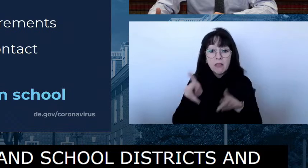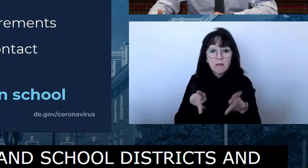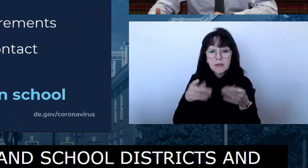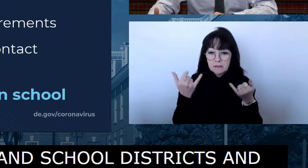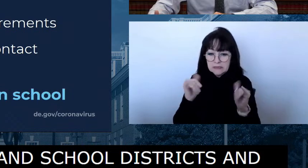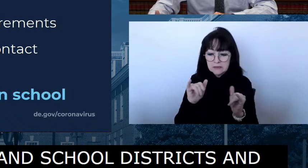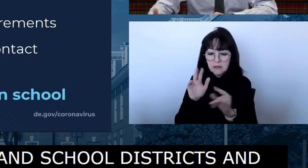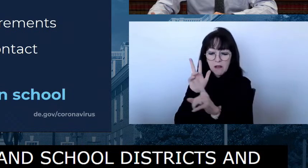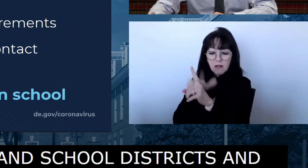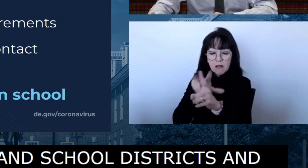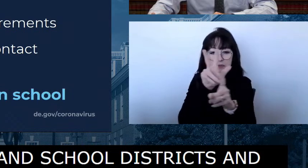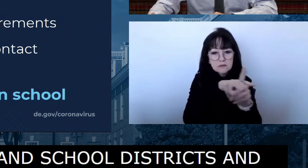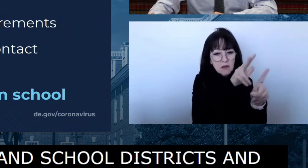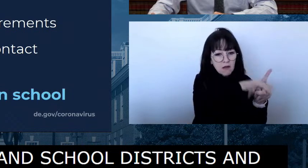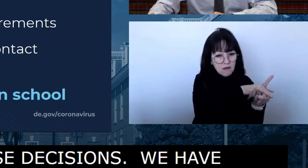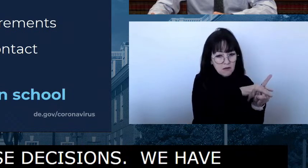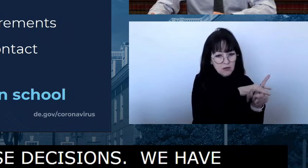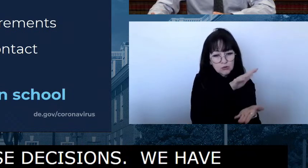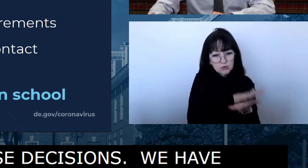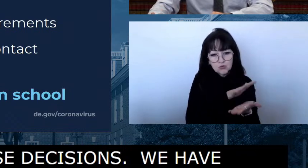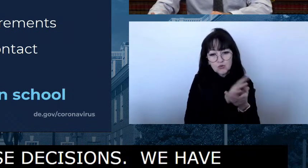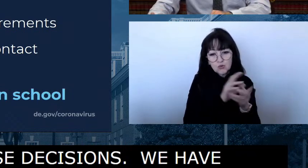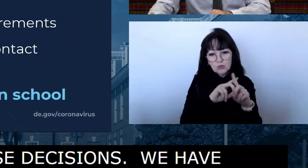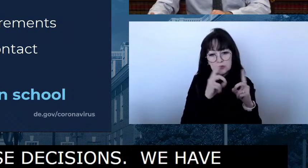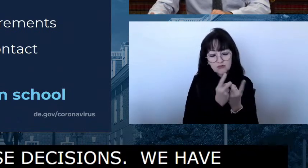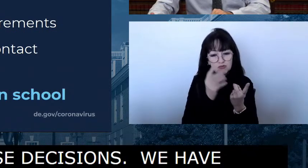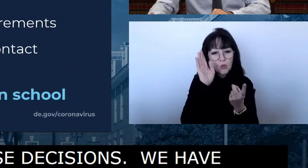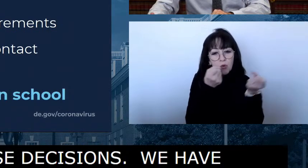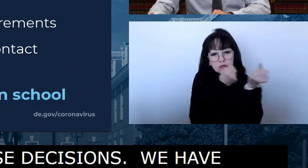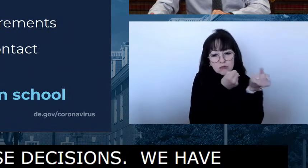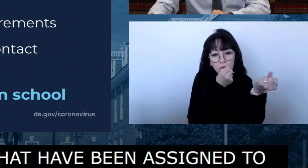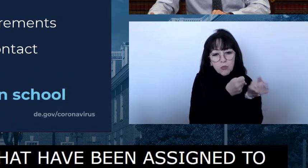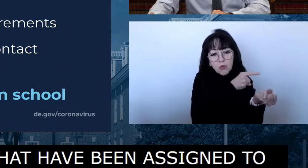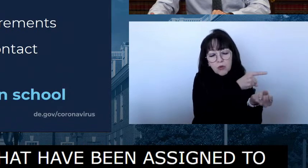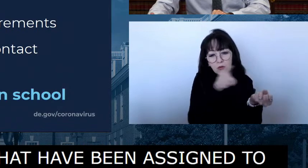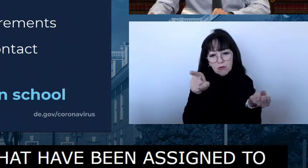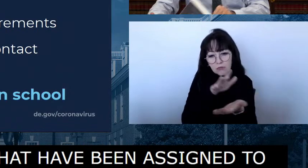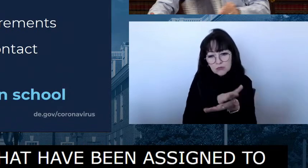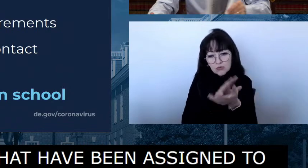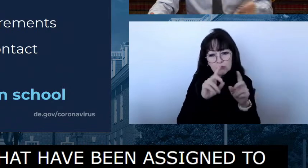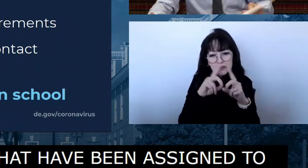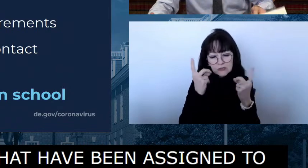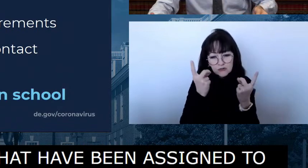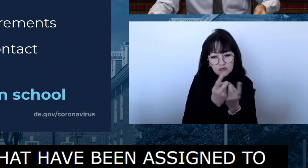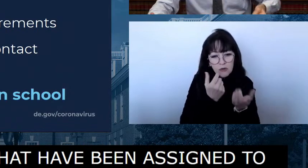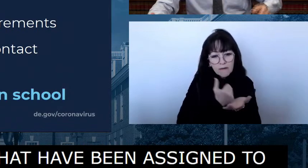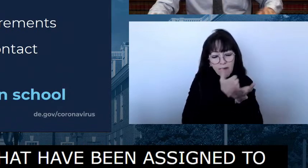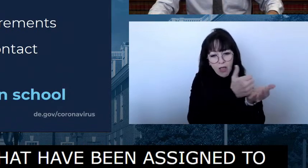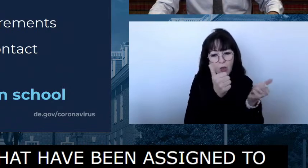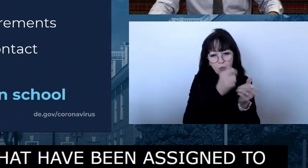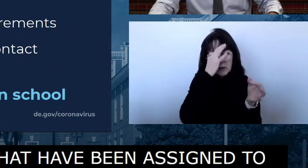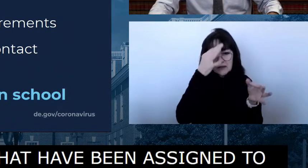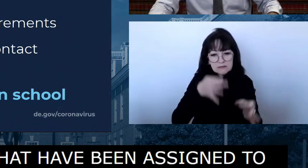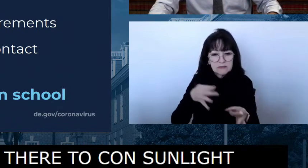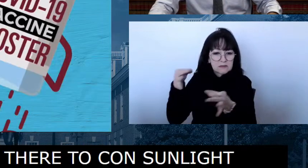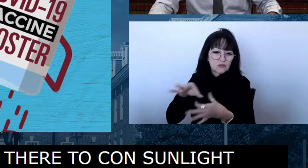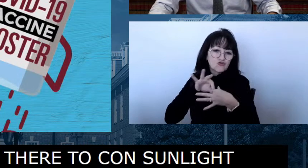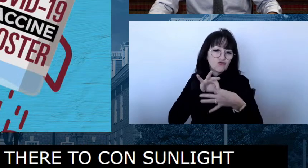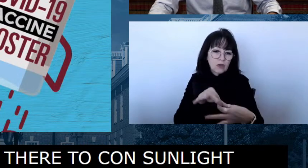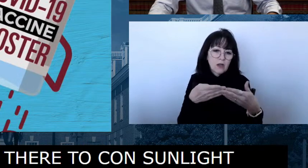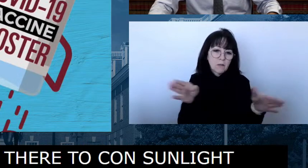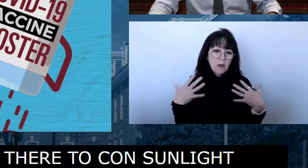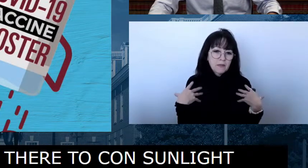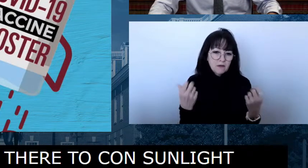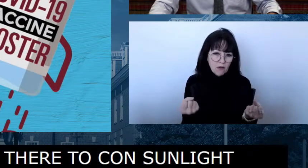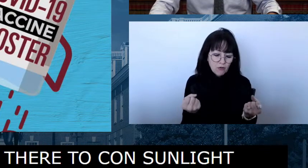are there to consult with the decision makers about what to be done there. Lastly,